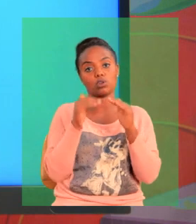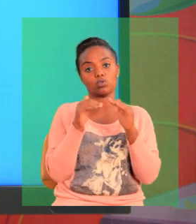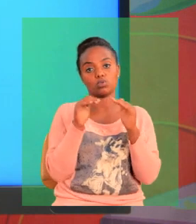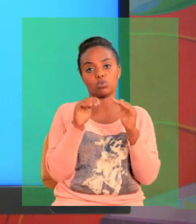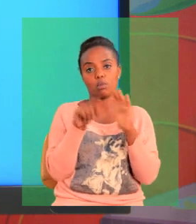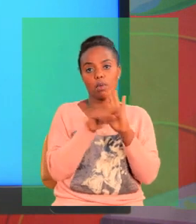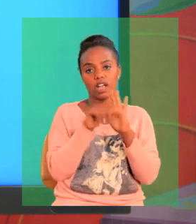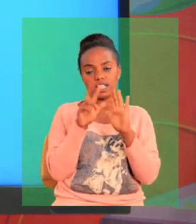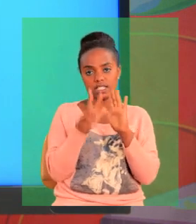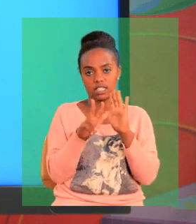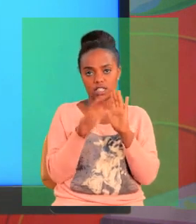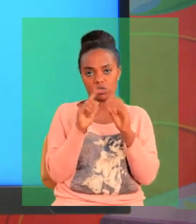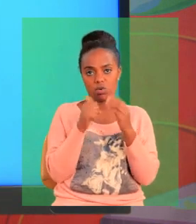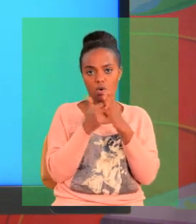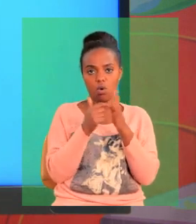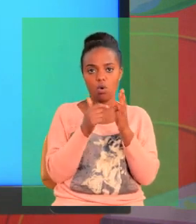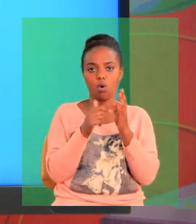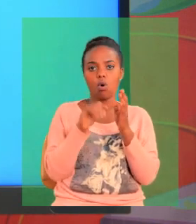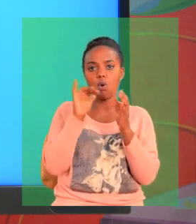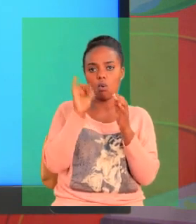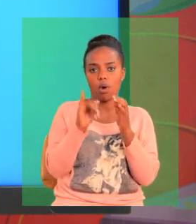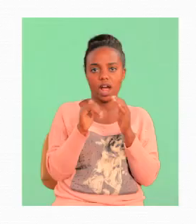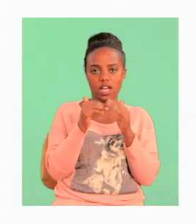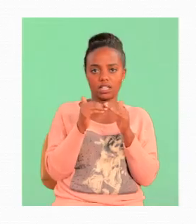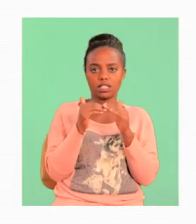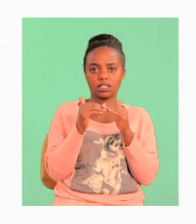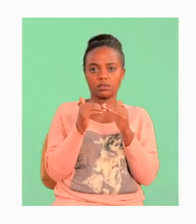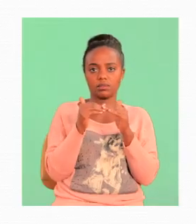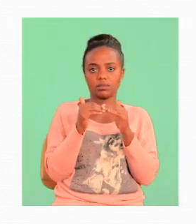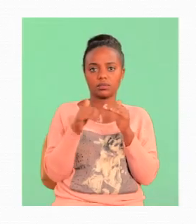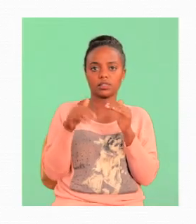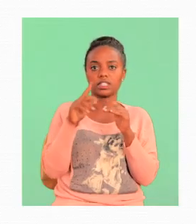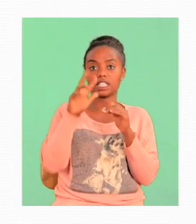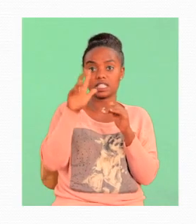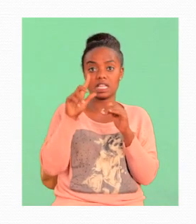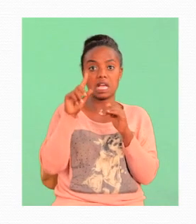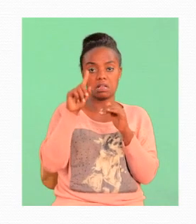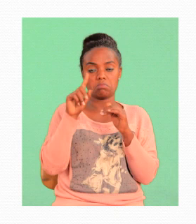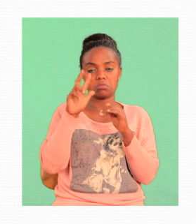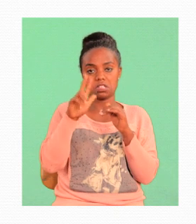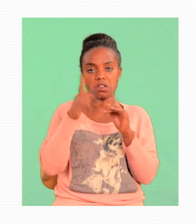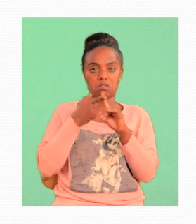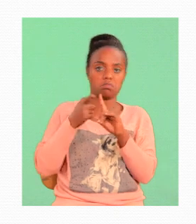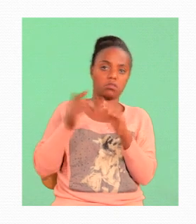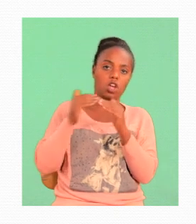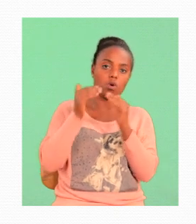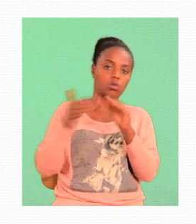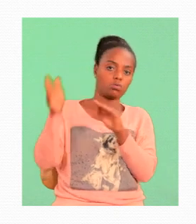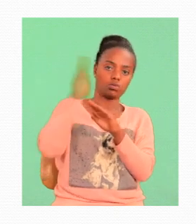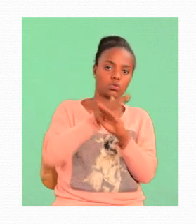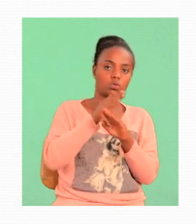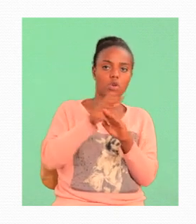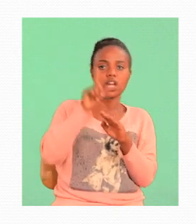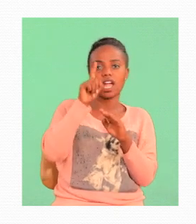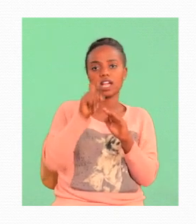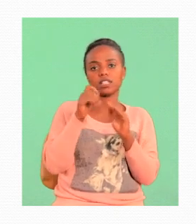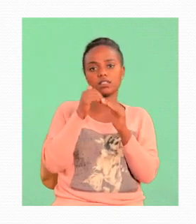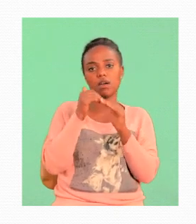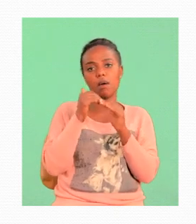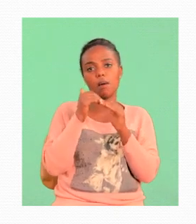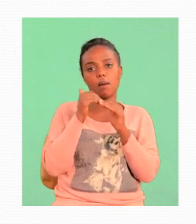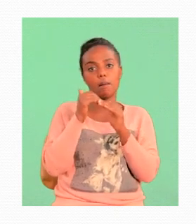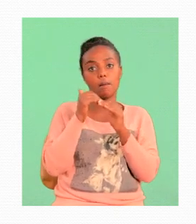have y is this less than or equal to, take 3 to this side, you will have x minus